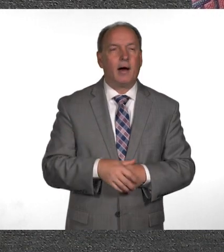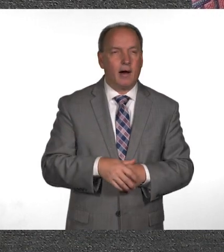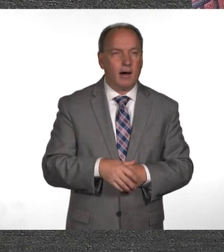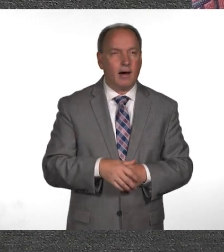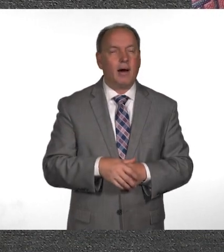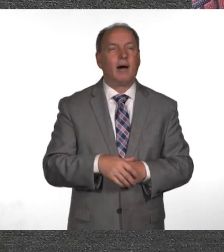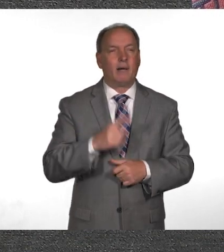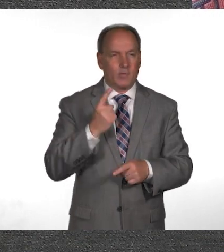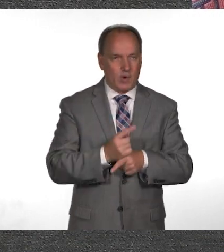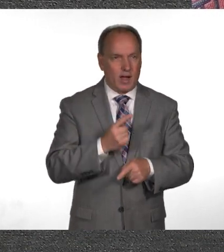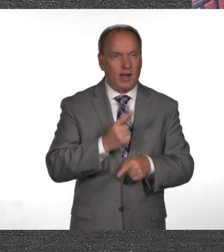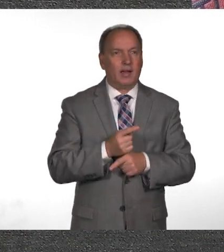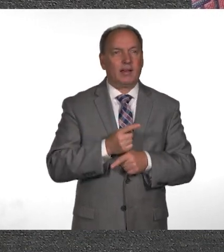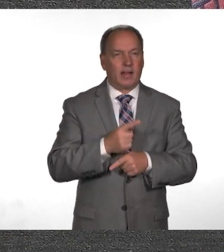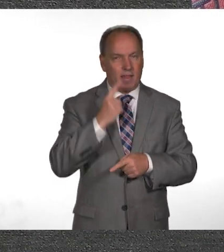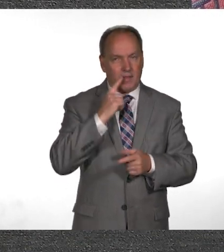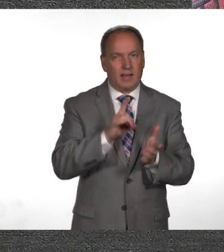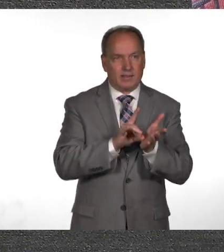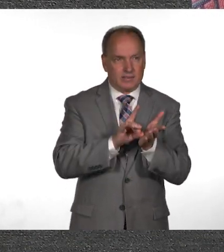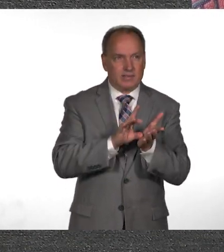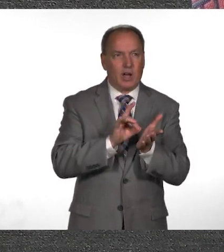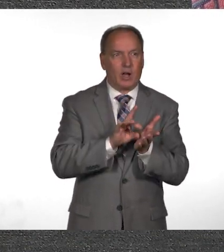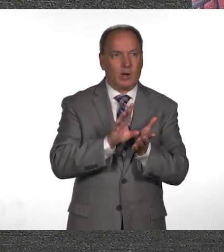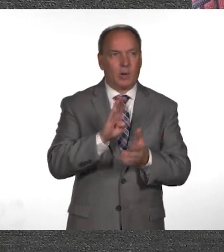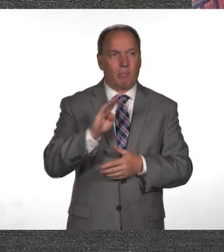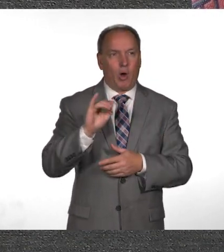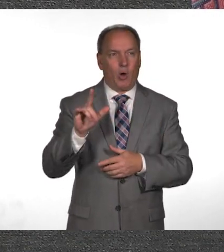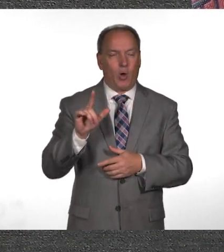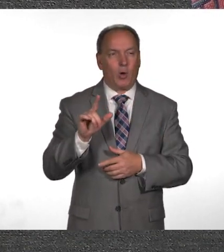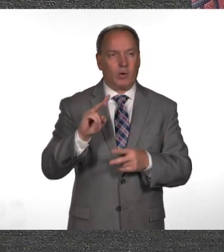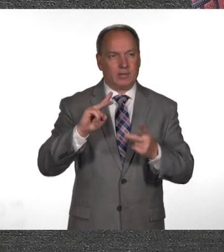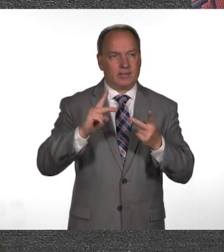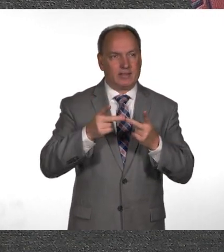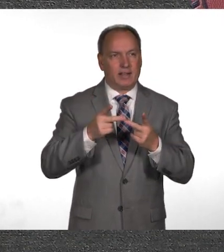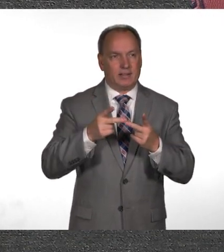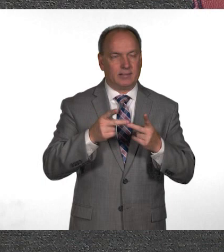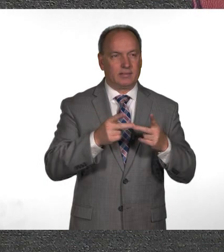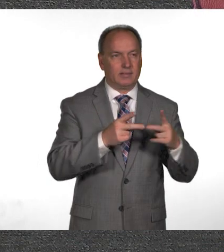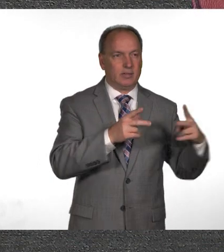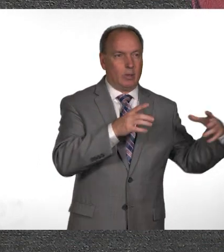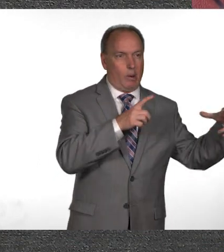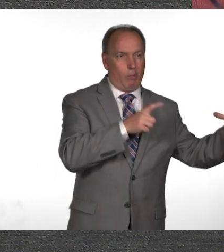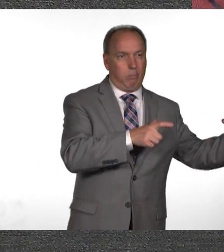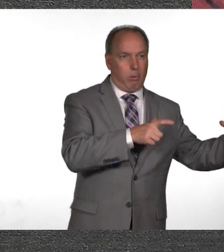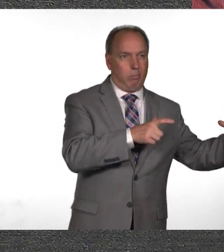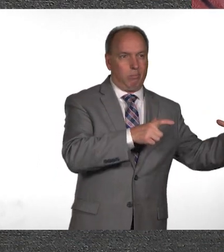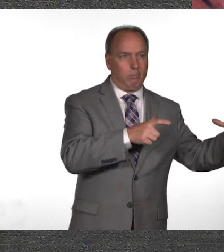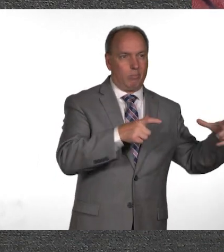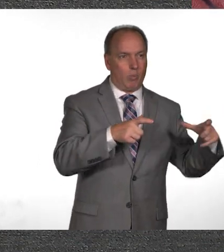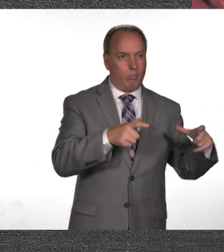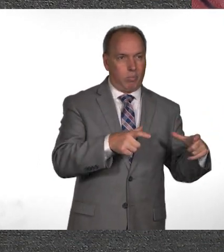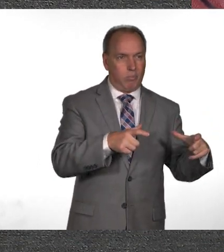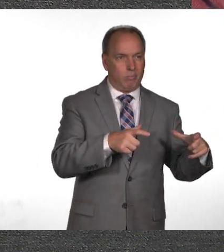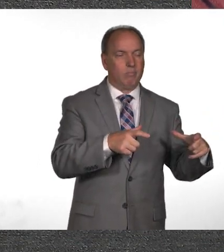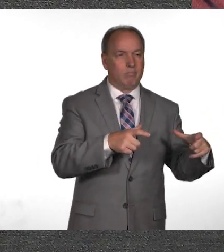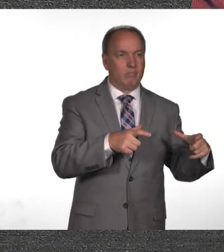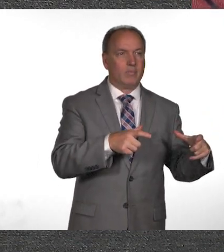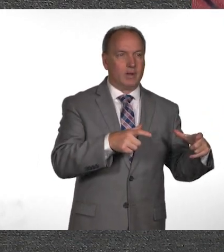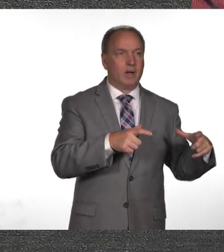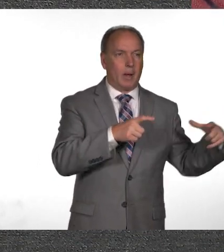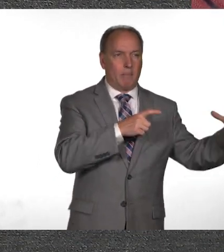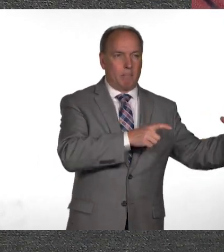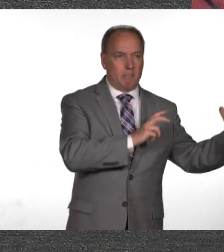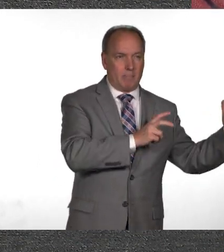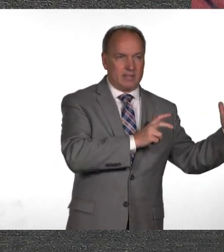Oh, I think you're right, Bingo. I think it's the soccer ball. I think the soccer ball is next. Yeah, the soccer ball goes next because the basketball is